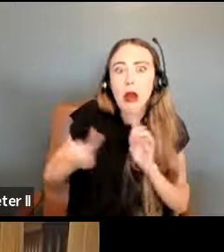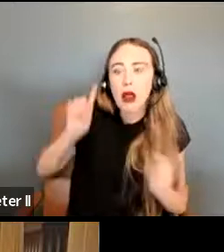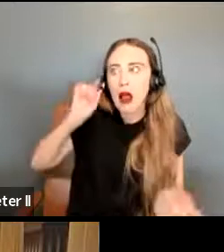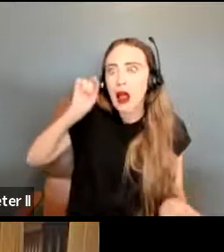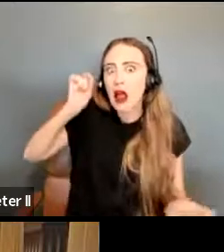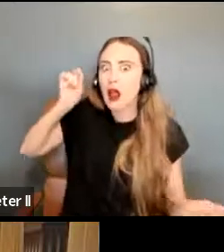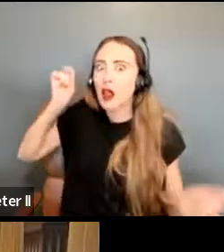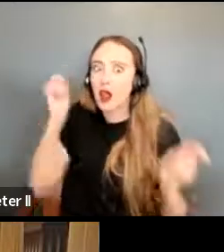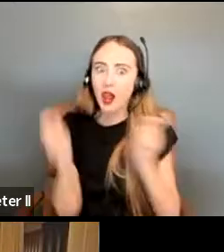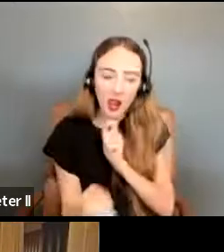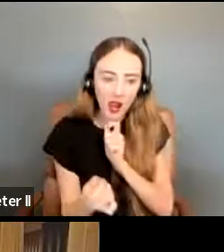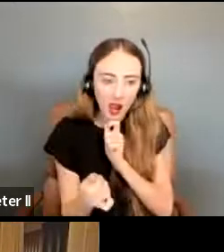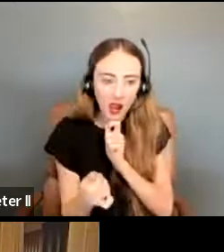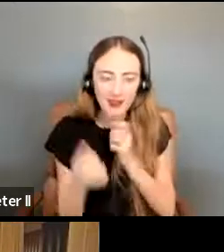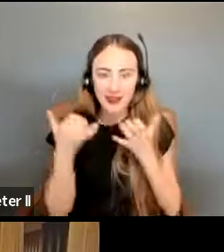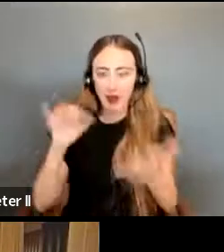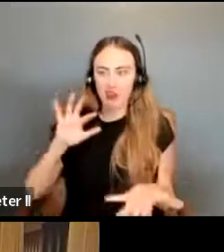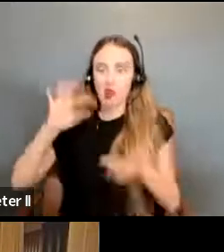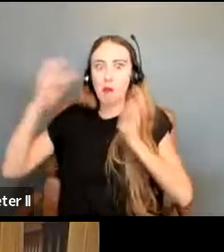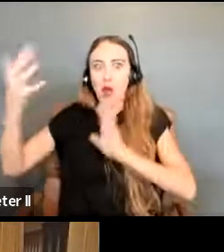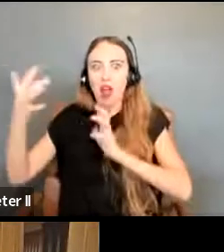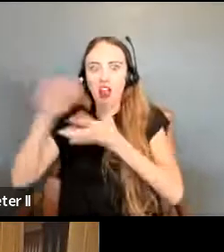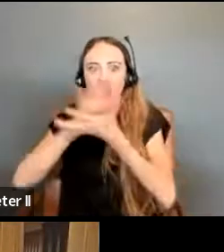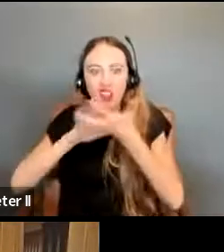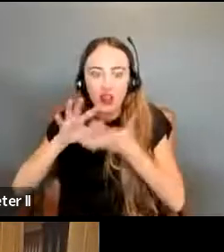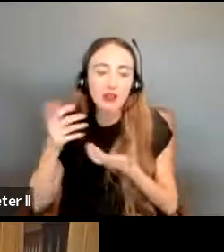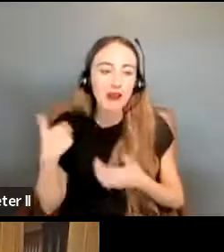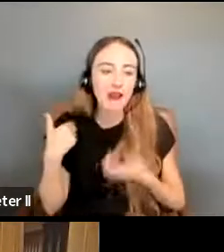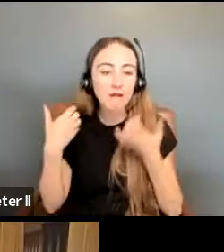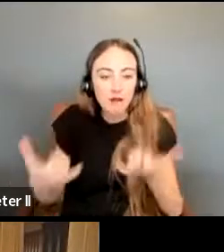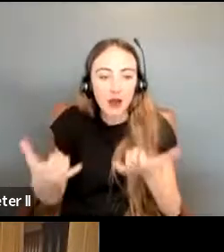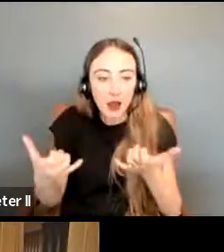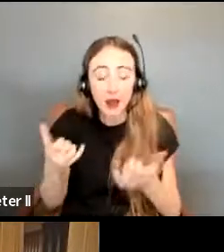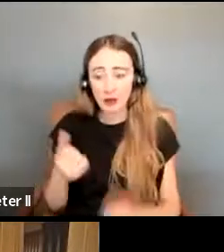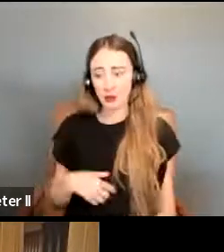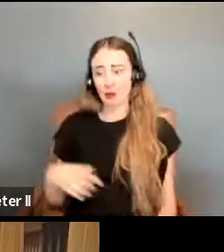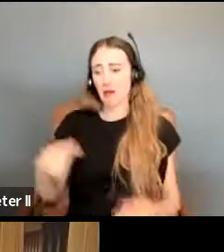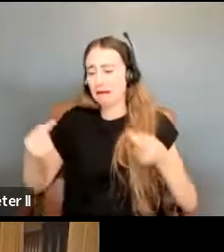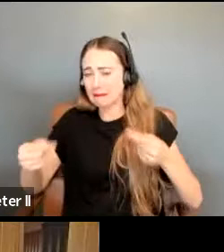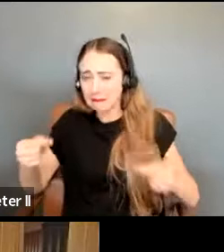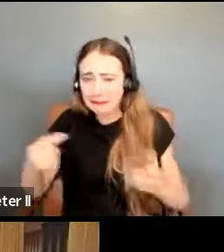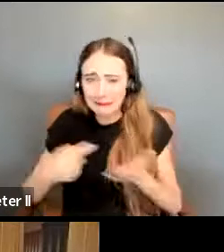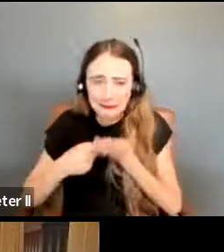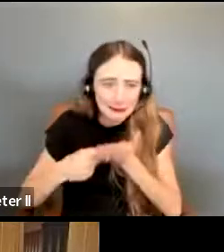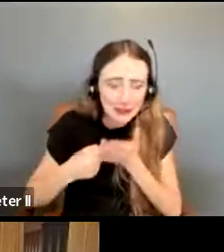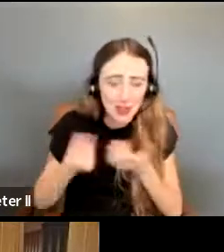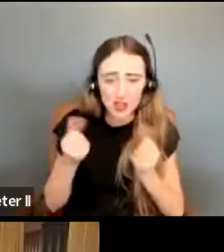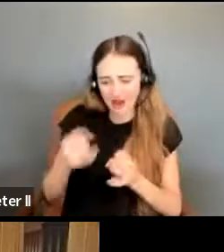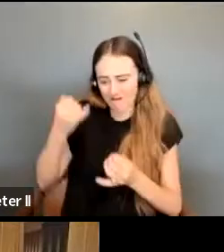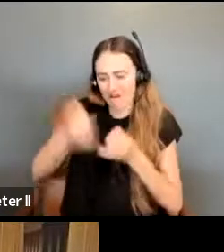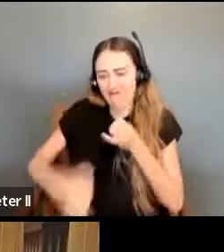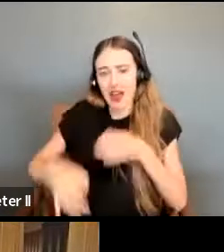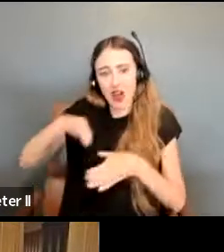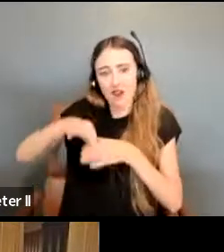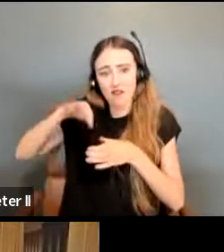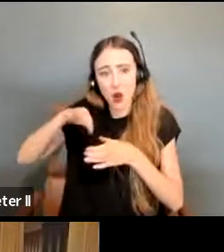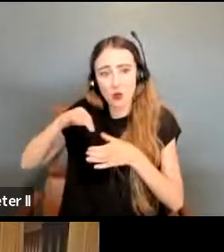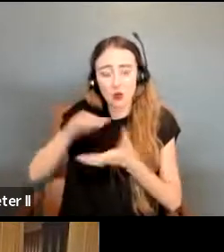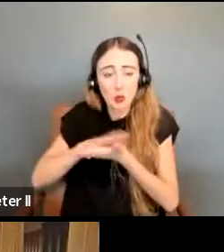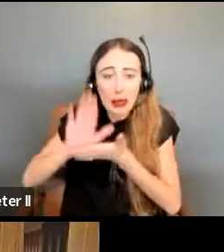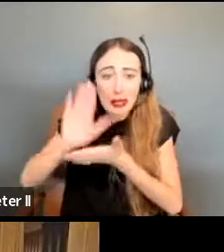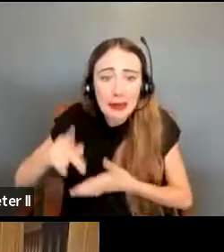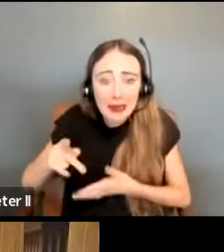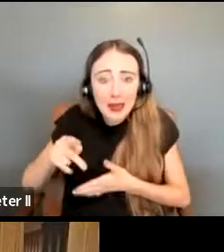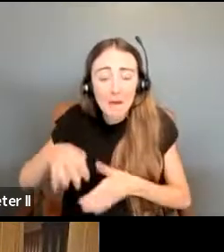justice system into the contorted mess that it is today. The fact that we're debating this on the very day we're taking a final vote to clean up the mess that made over the